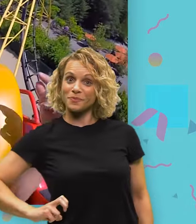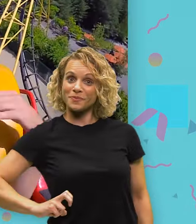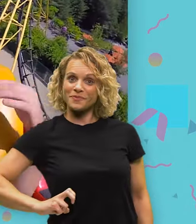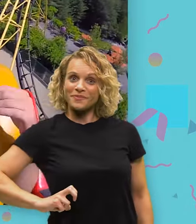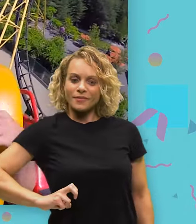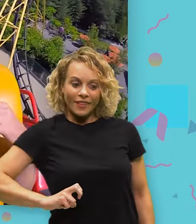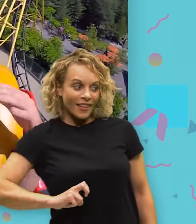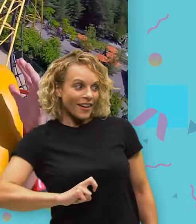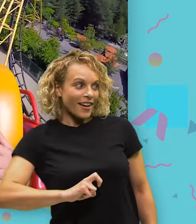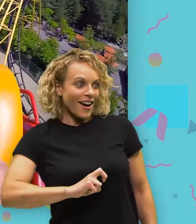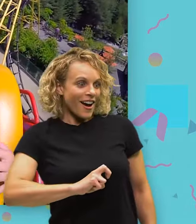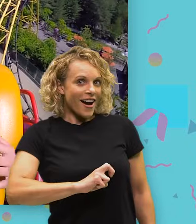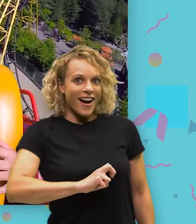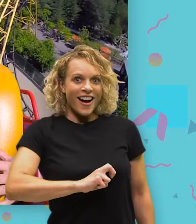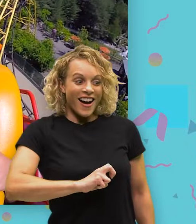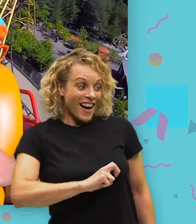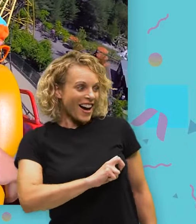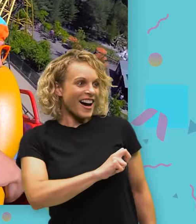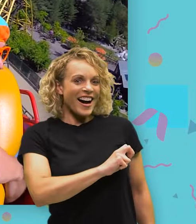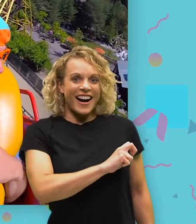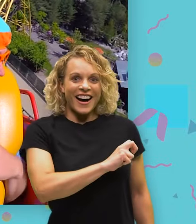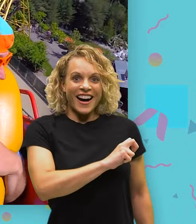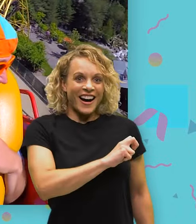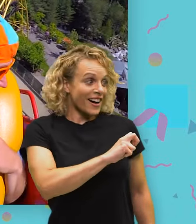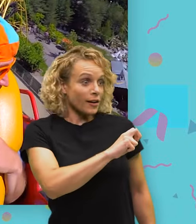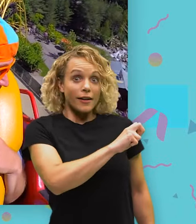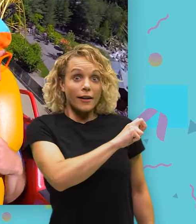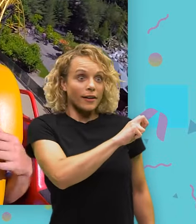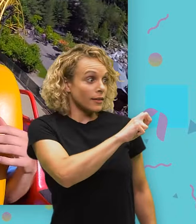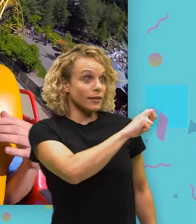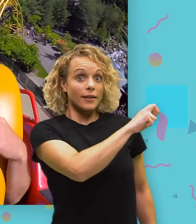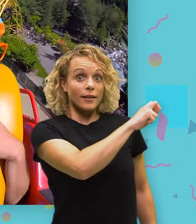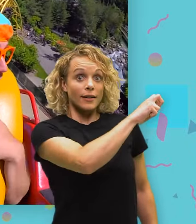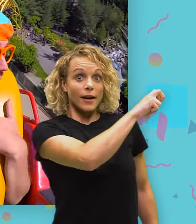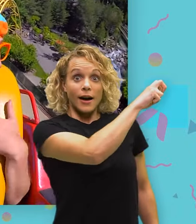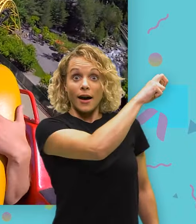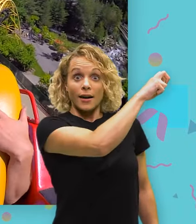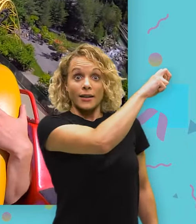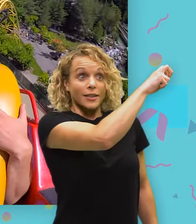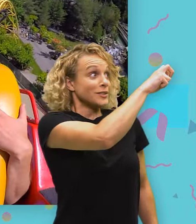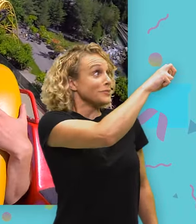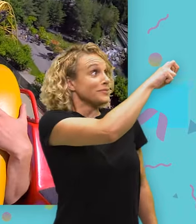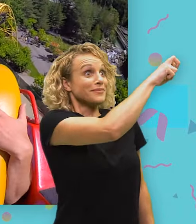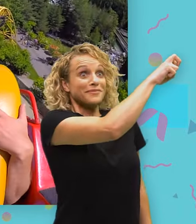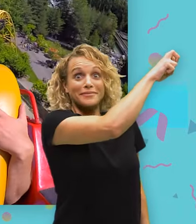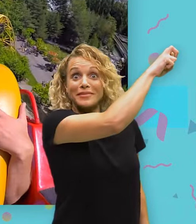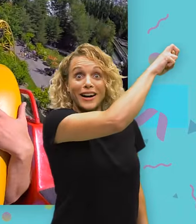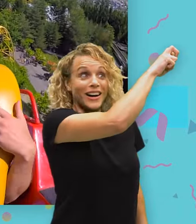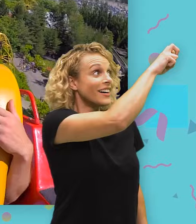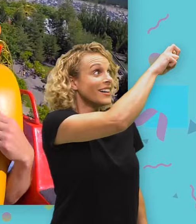climb. Higher, higher, higher, higher, higher,